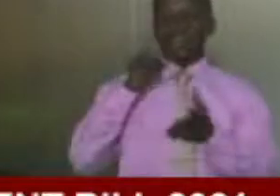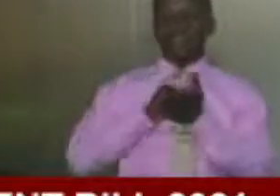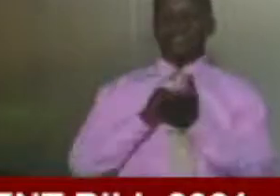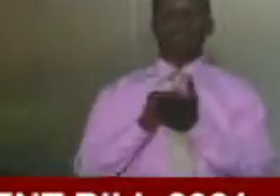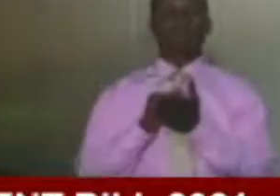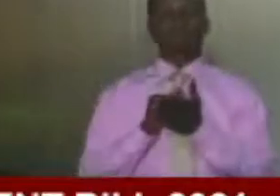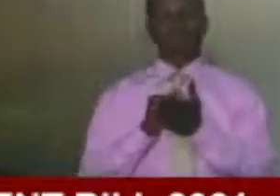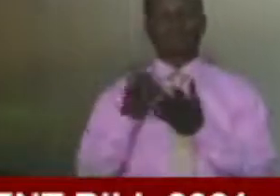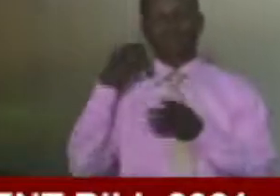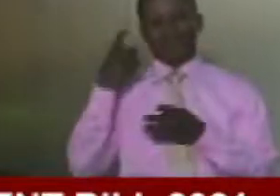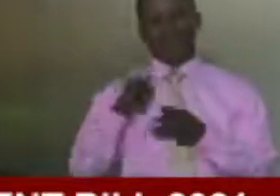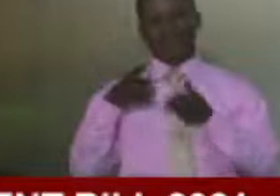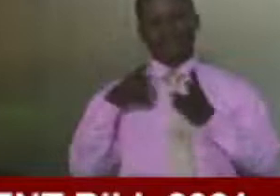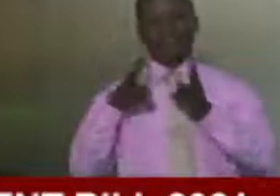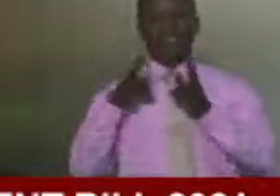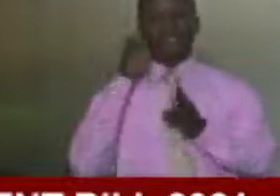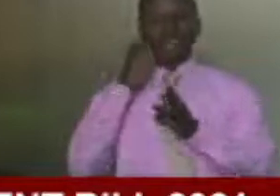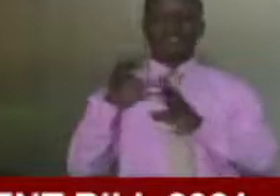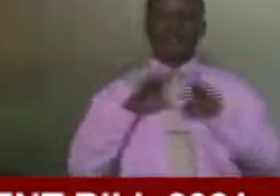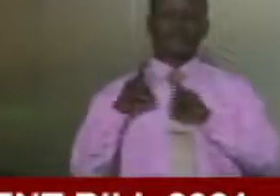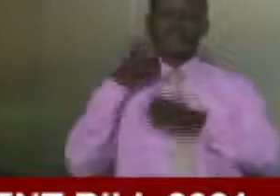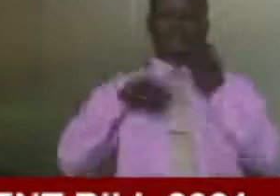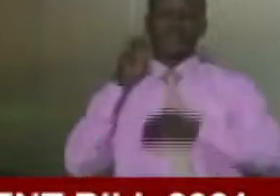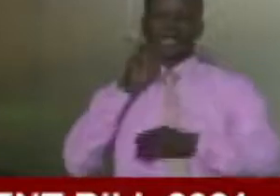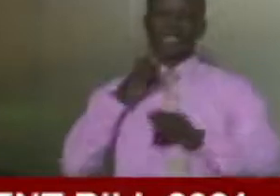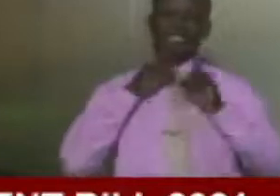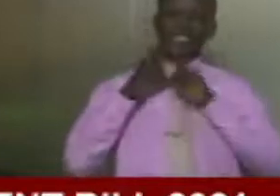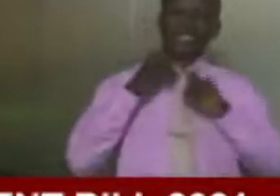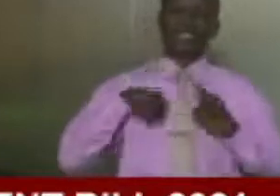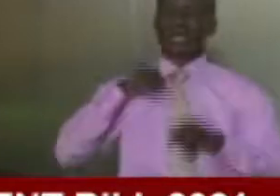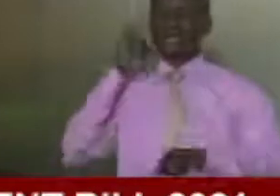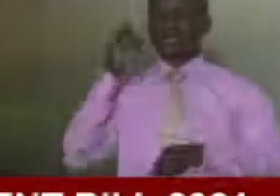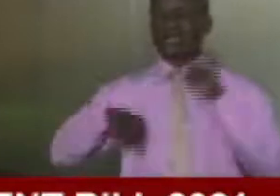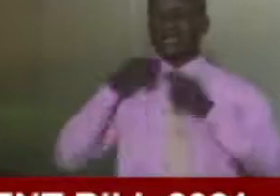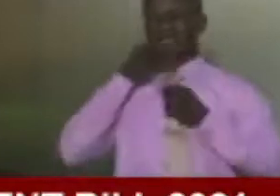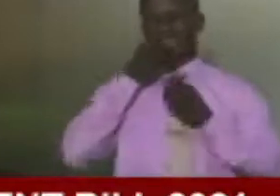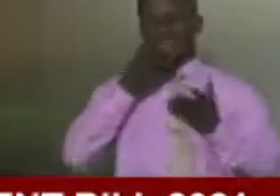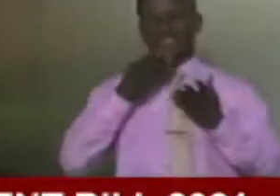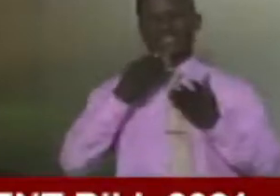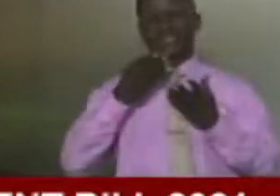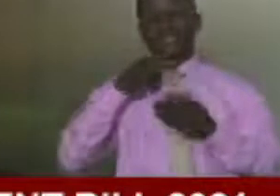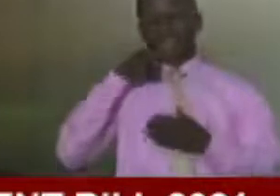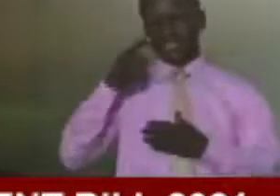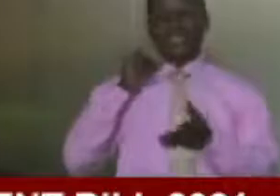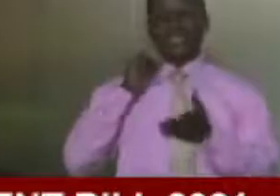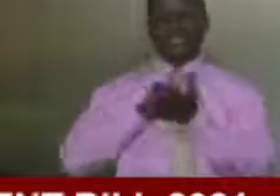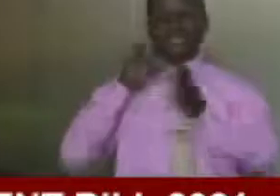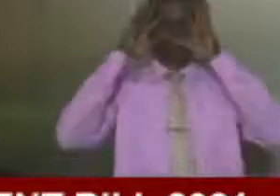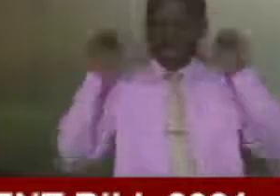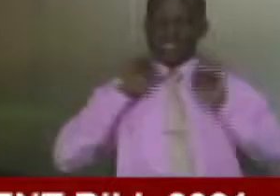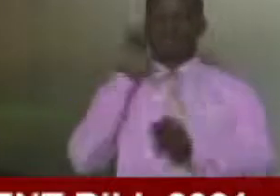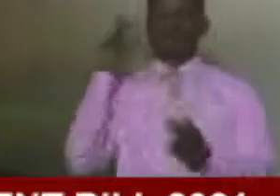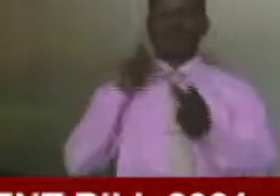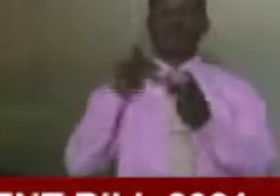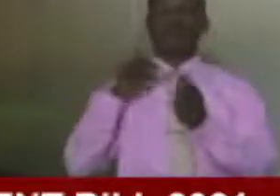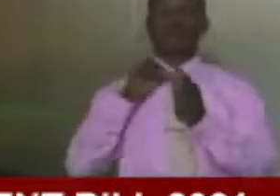frankness in the way he talks and what he says. You know, I can't say Mr. President is perfect. I can't say Mr. President has everybody around